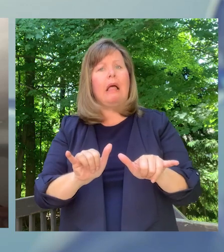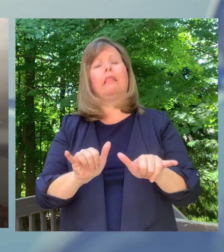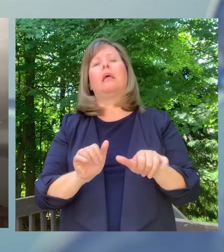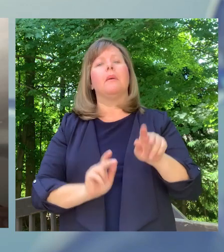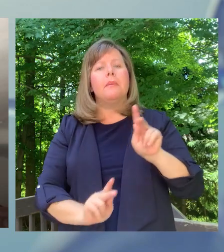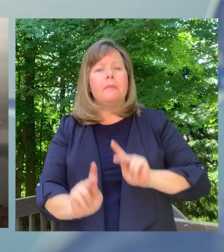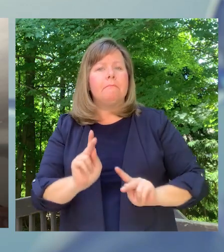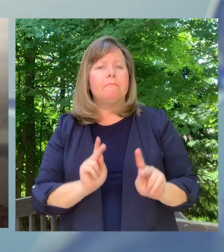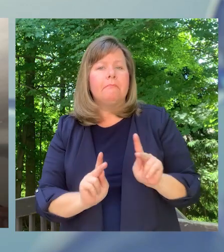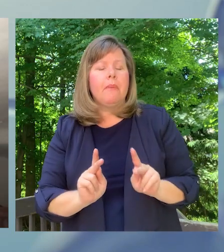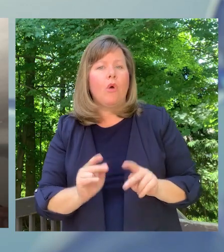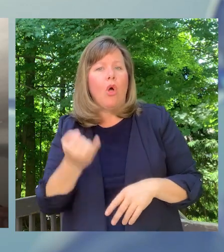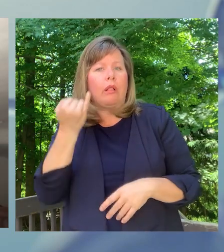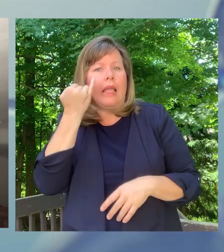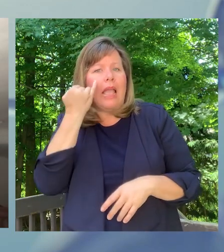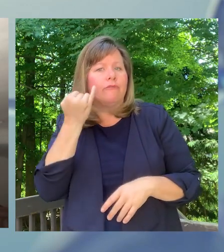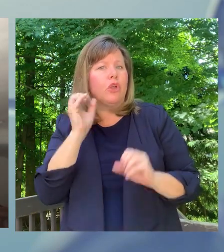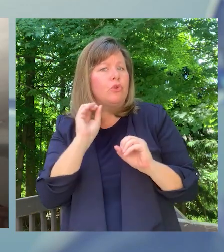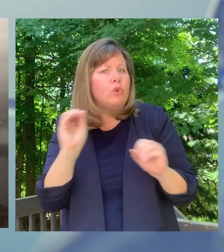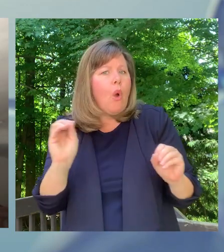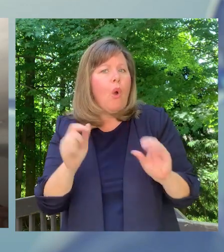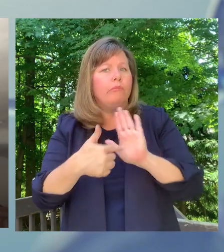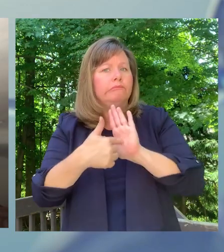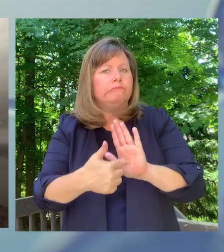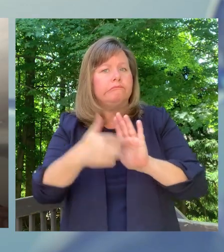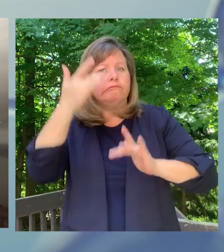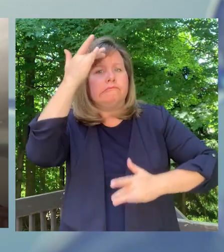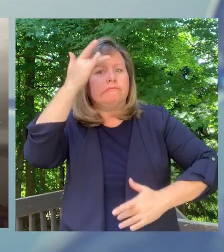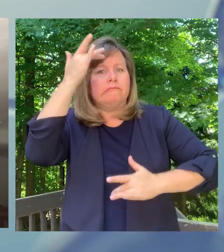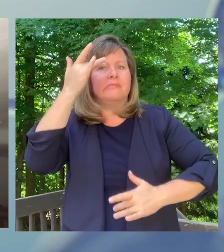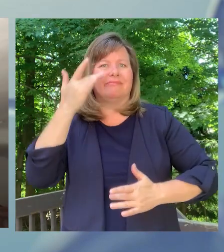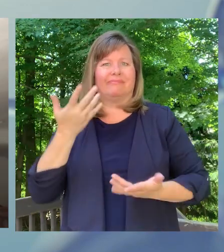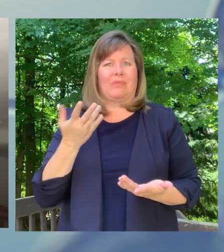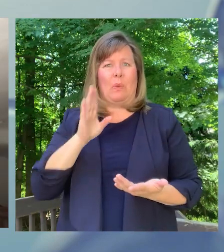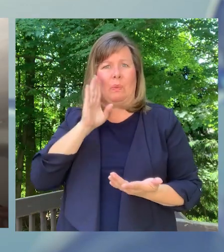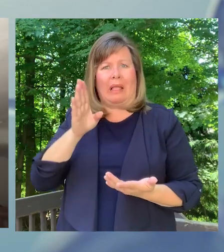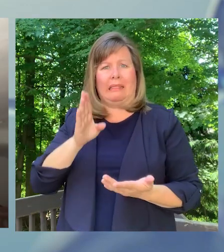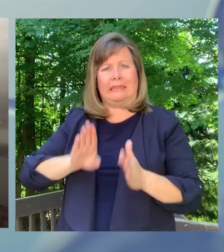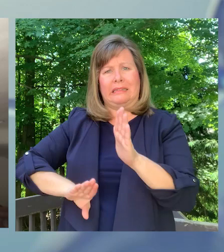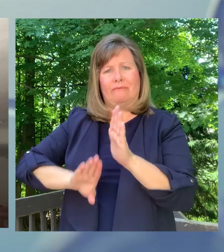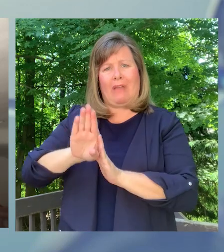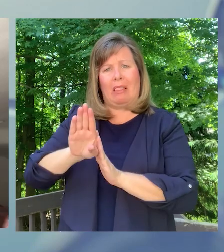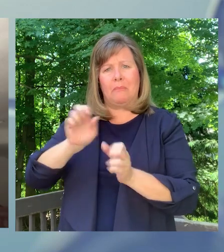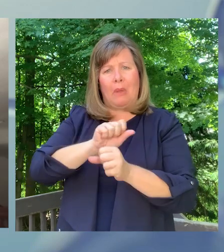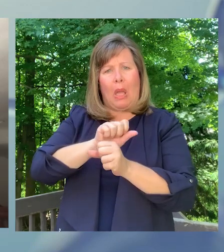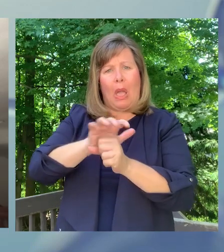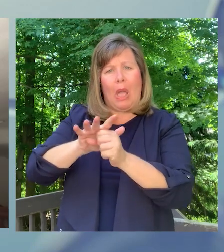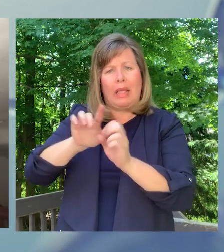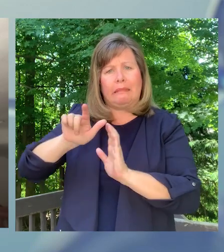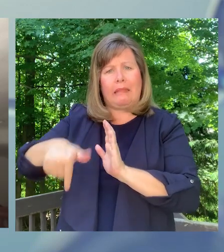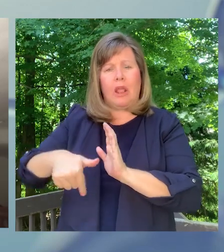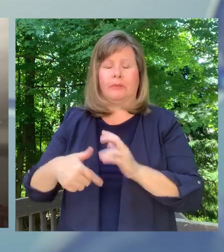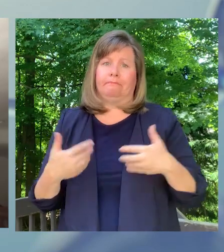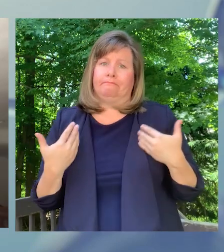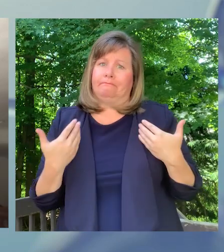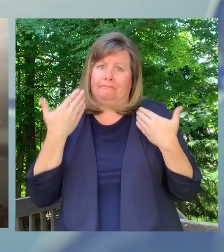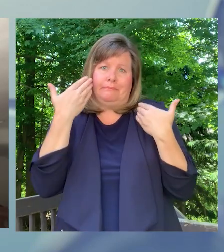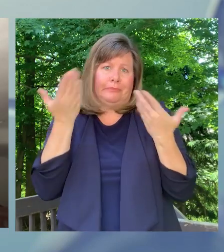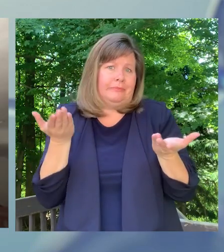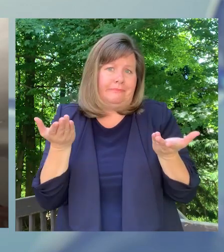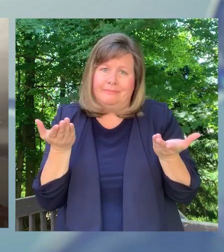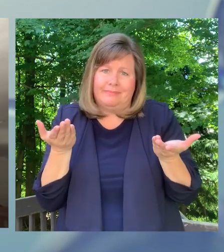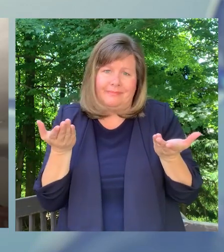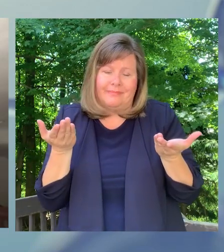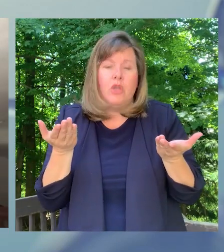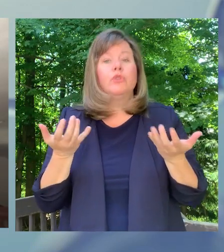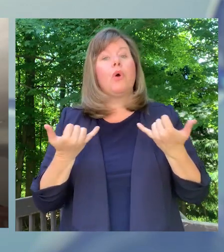asymptomatic person to know if they're going to develop symptoms at a later time or not. And so with these things in mind, we are still